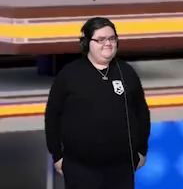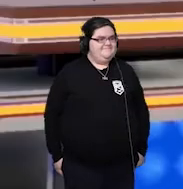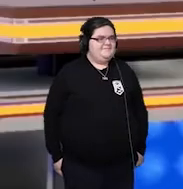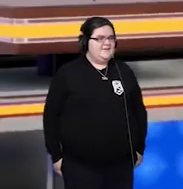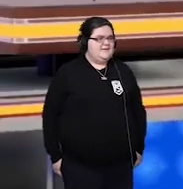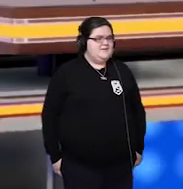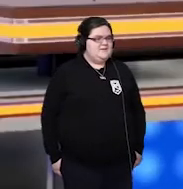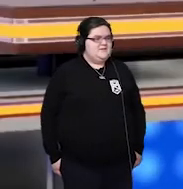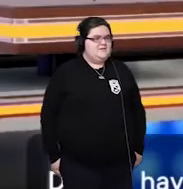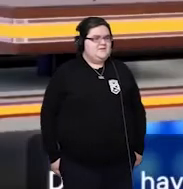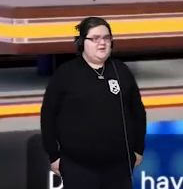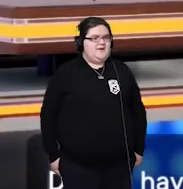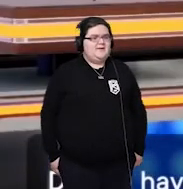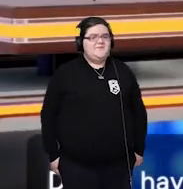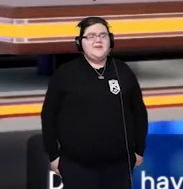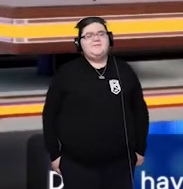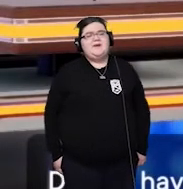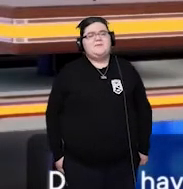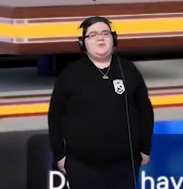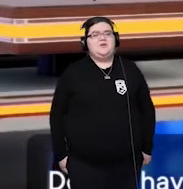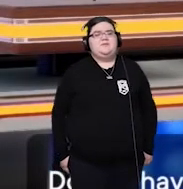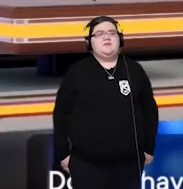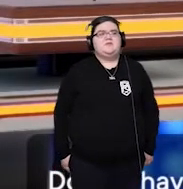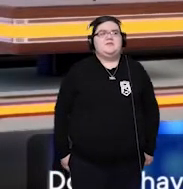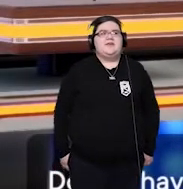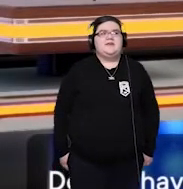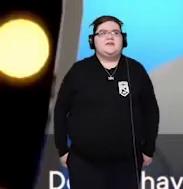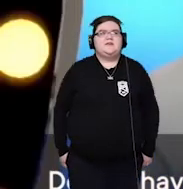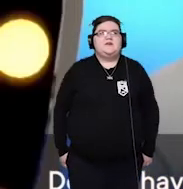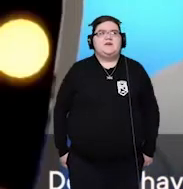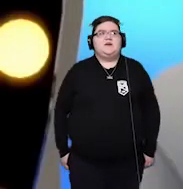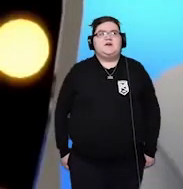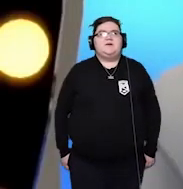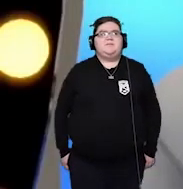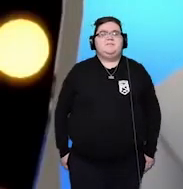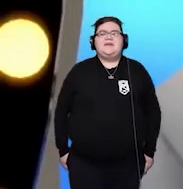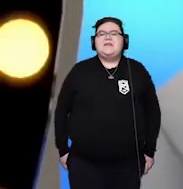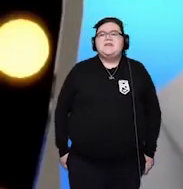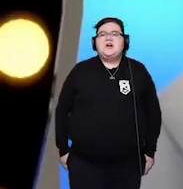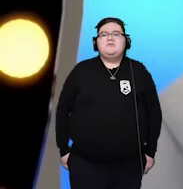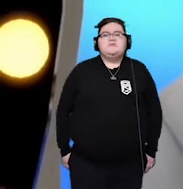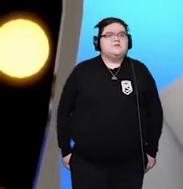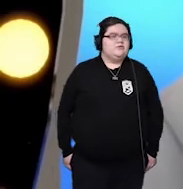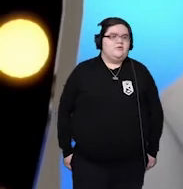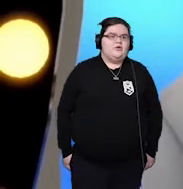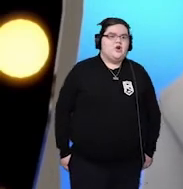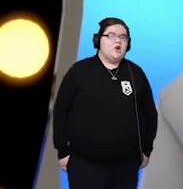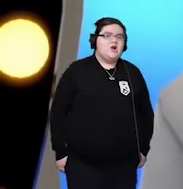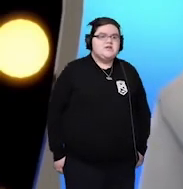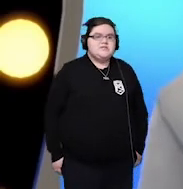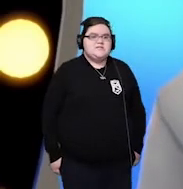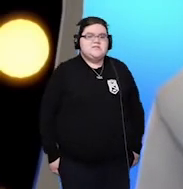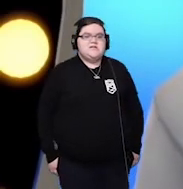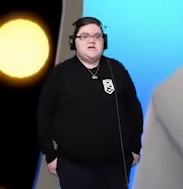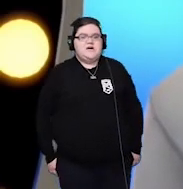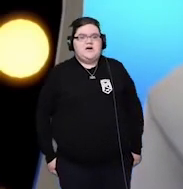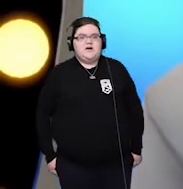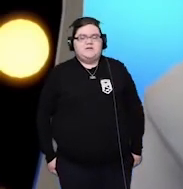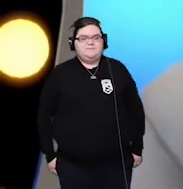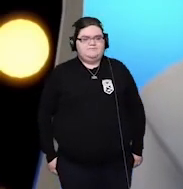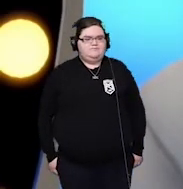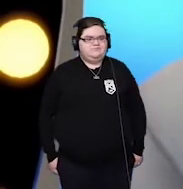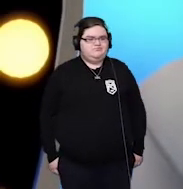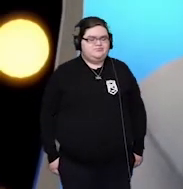Email. I'm thinking make appointments or like meeting notes or. Well, only if it's the email.